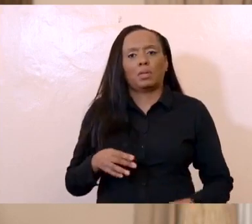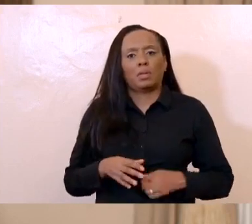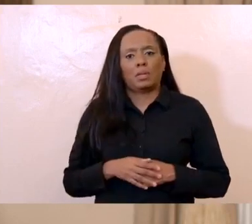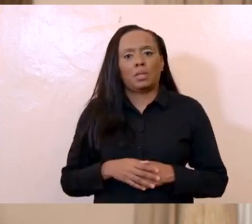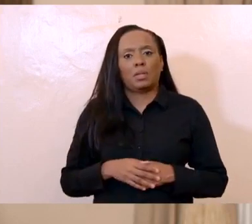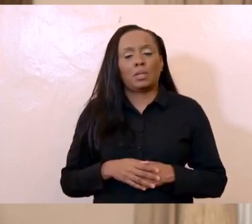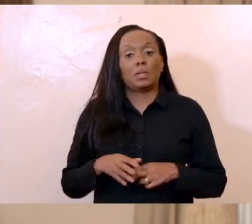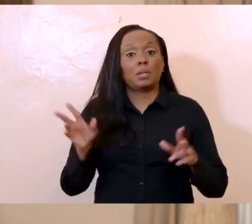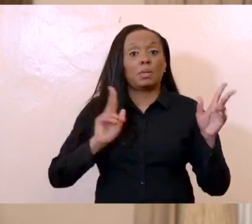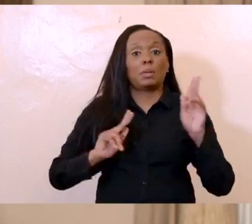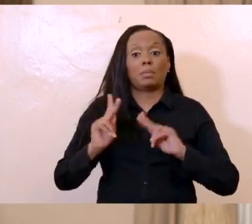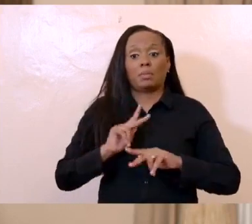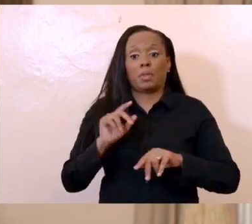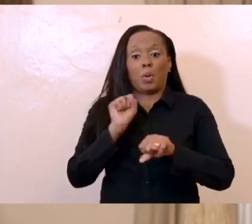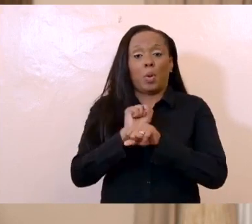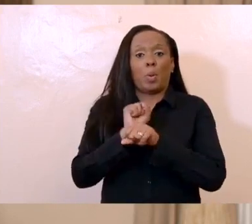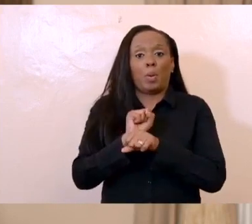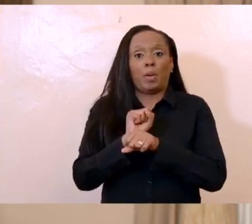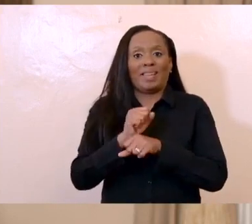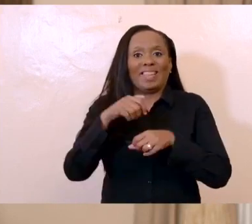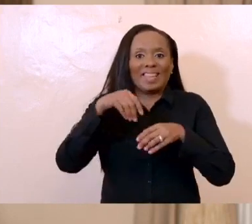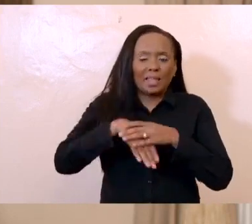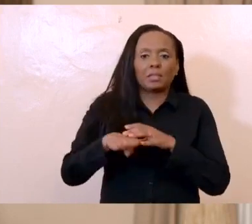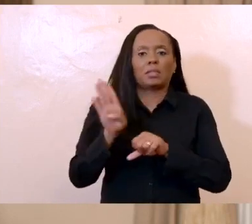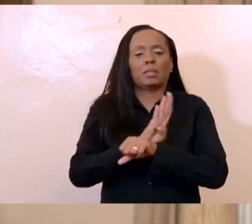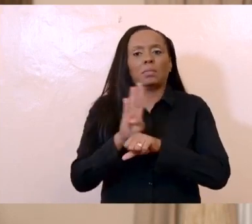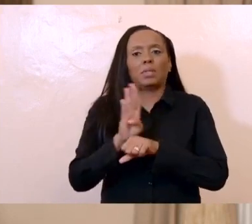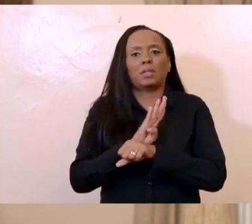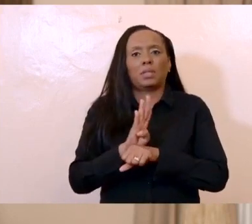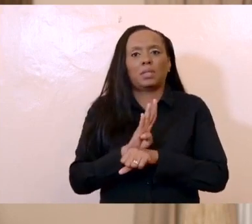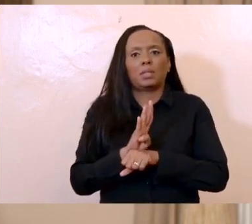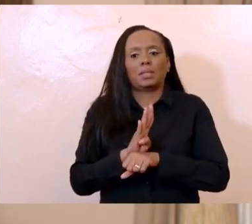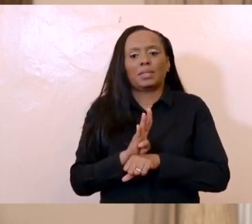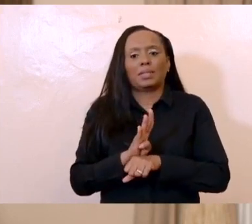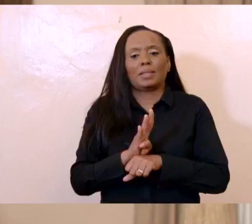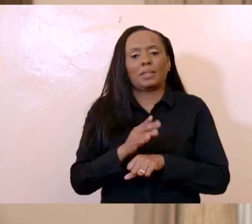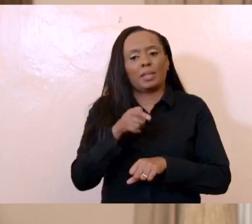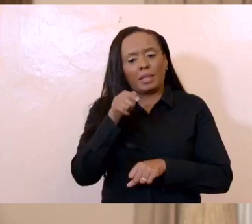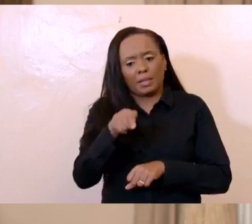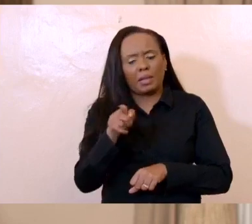are actually the employees of the business. So when we talk about the